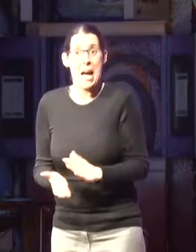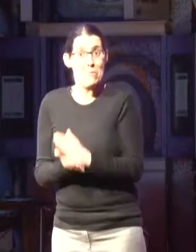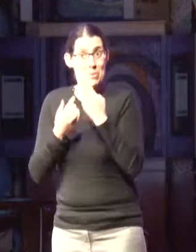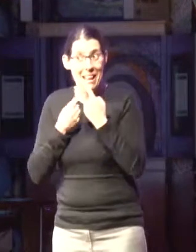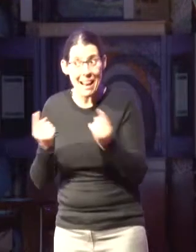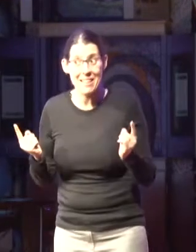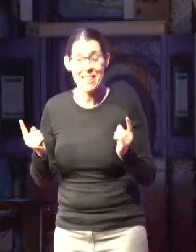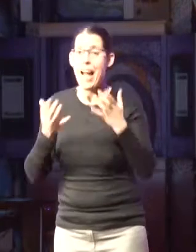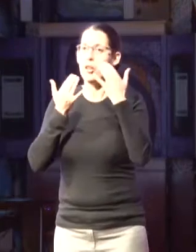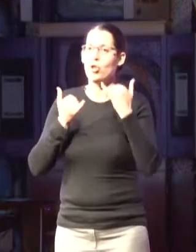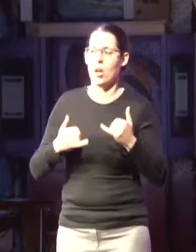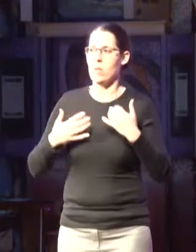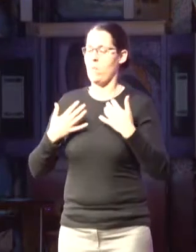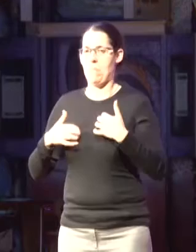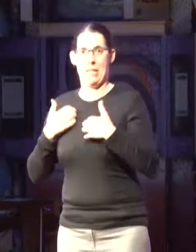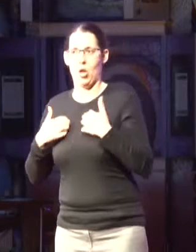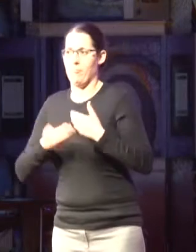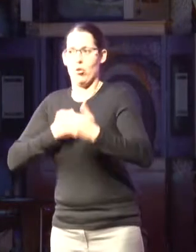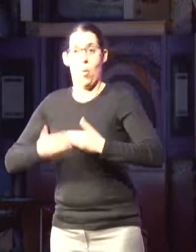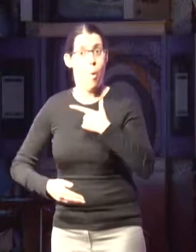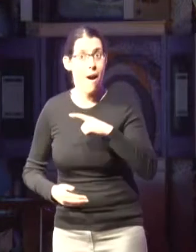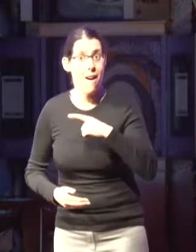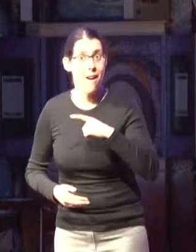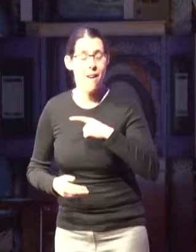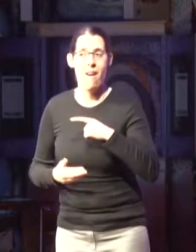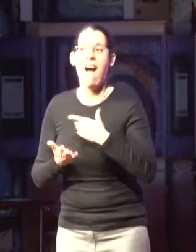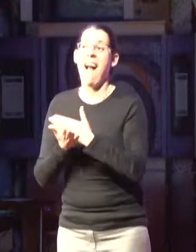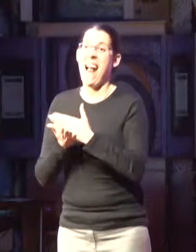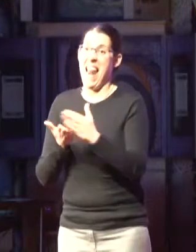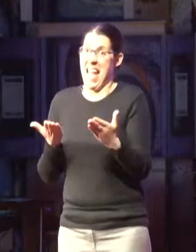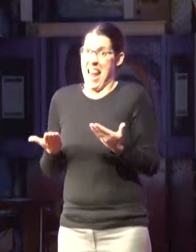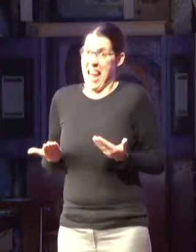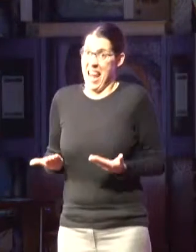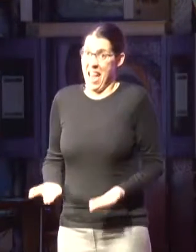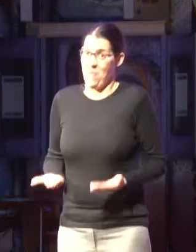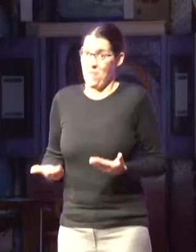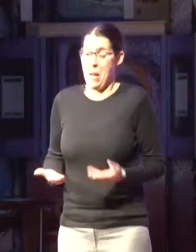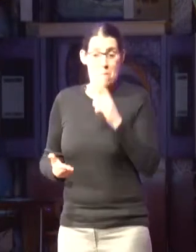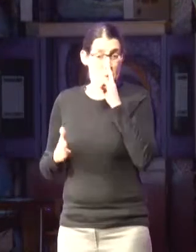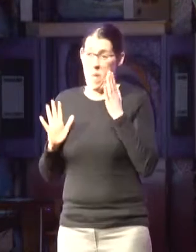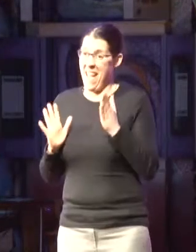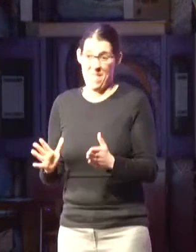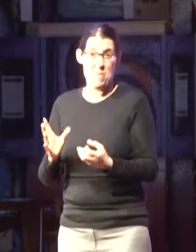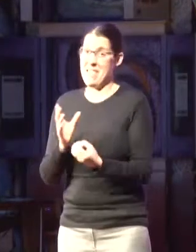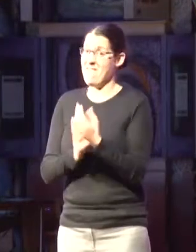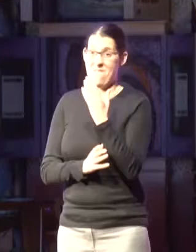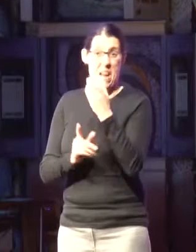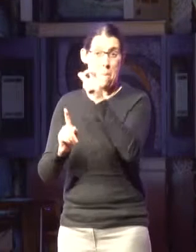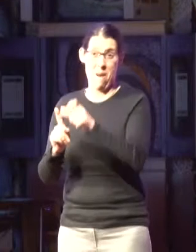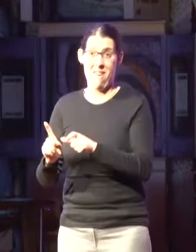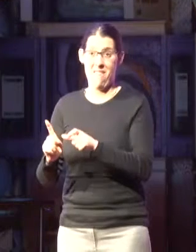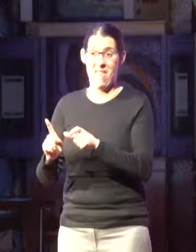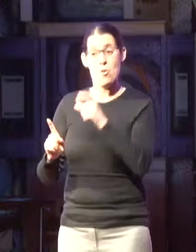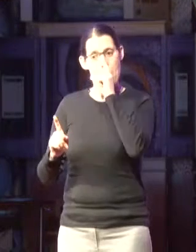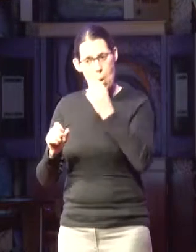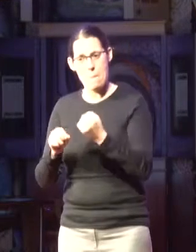has been very exciting, because it's clear that people don't have to be developers to make a real